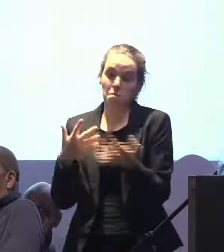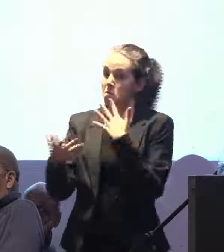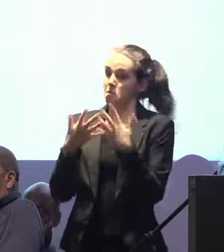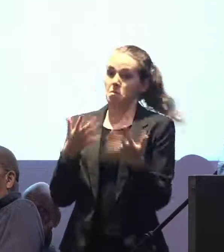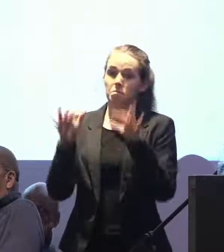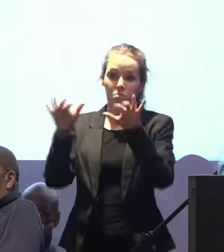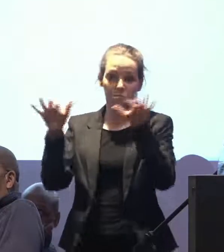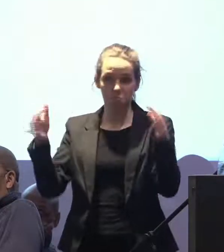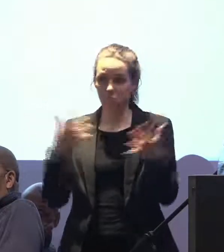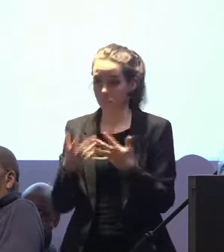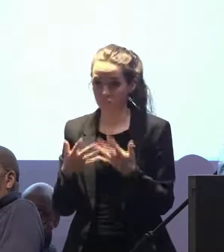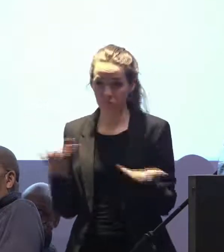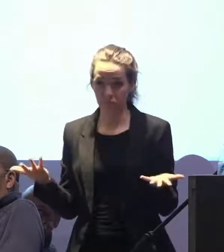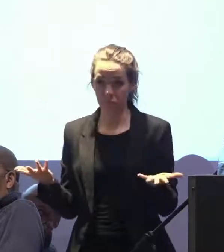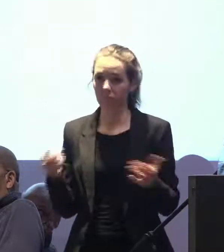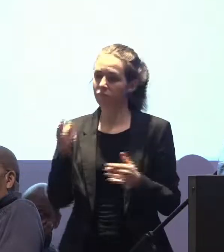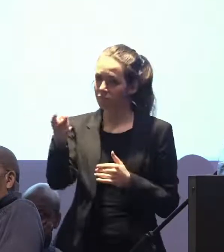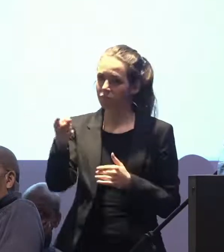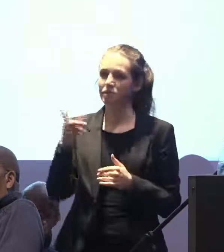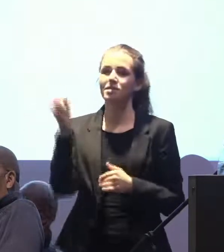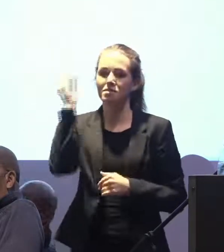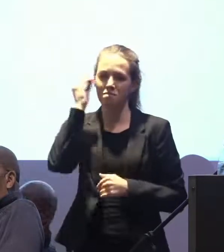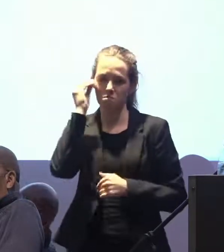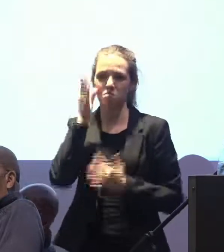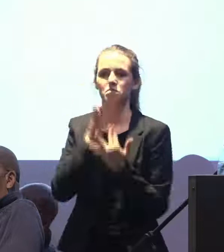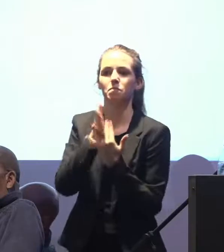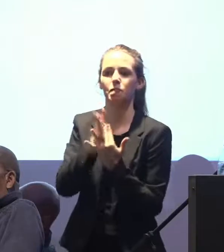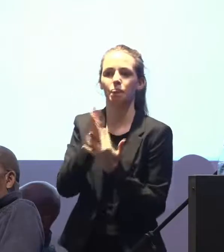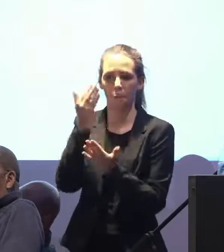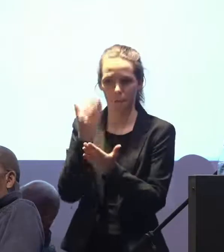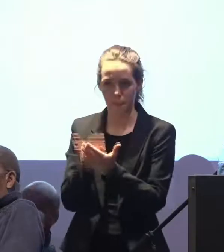actually, can have access to information.